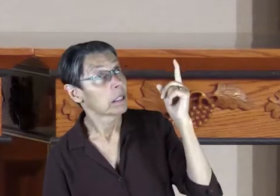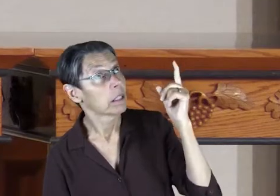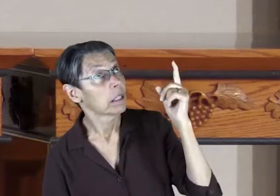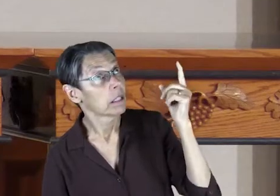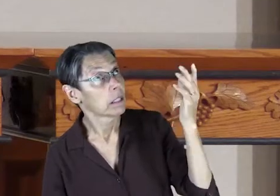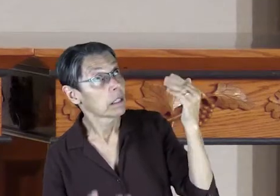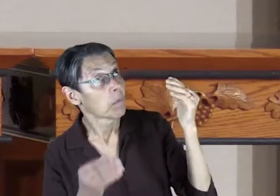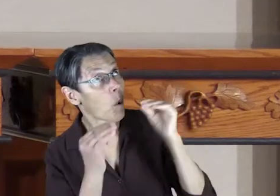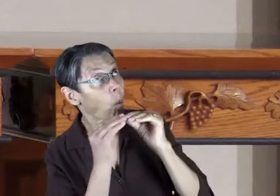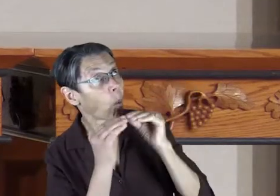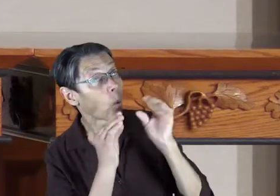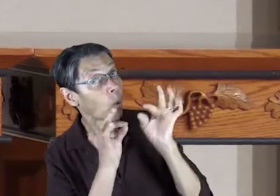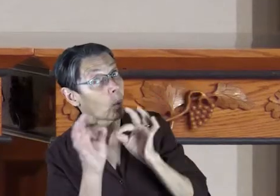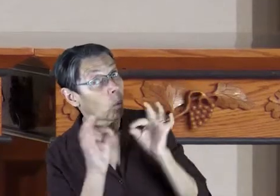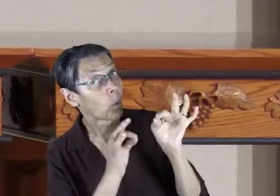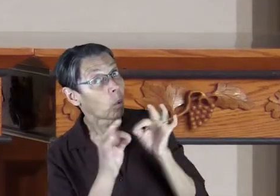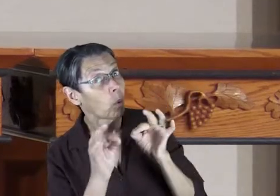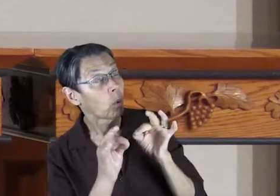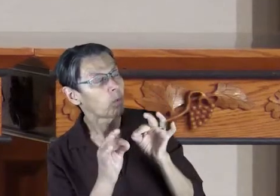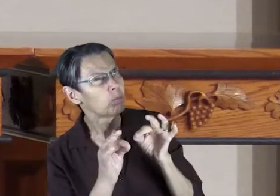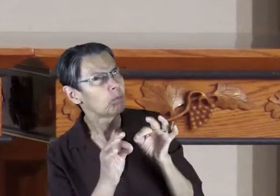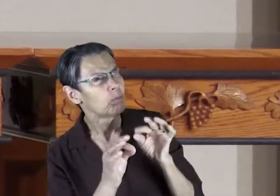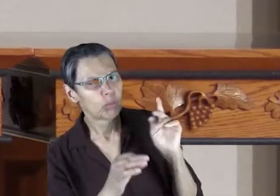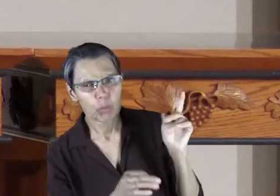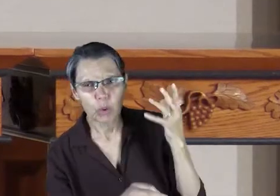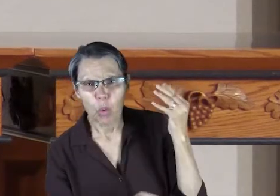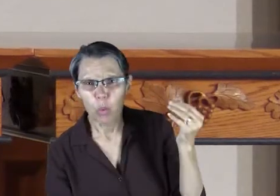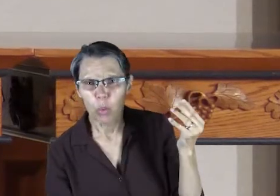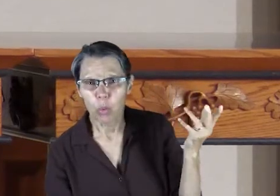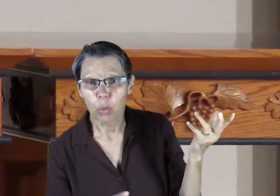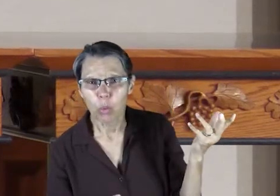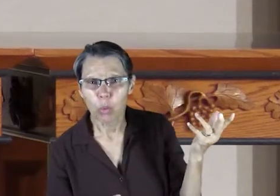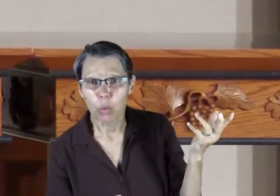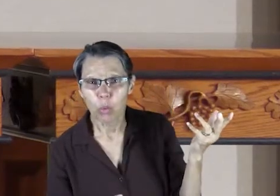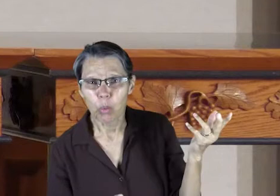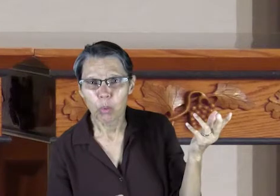Is he going to give us more instructions? Where did he go?